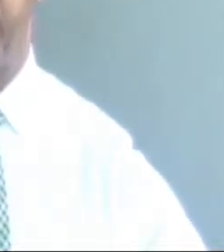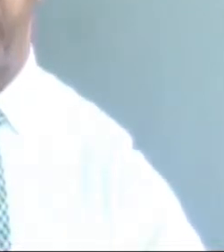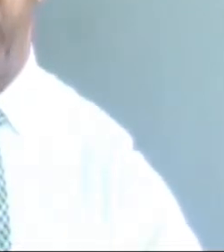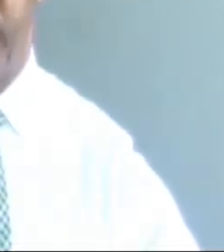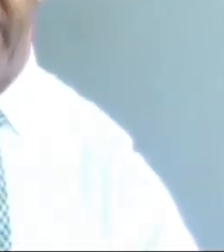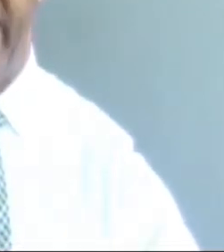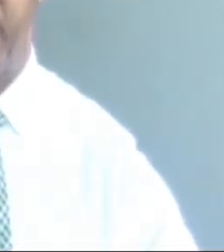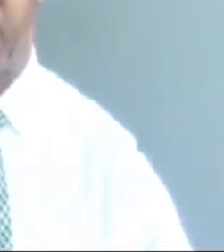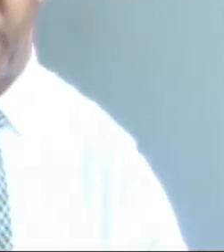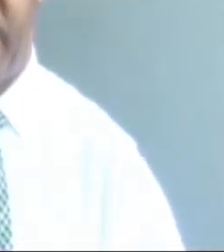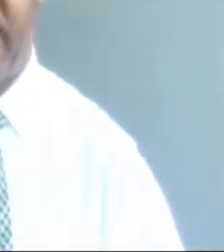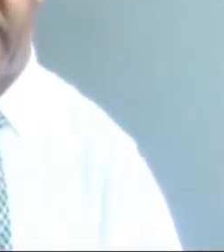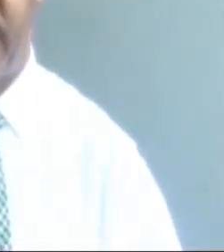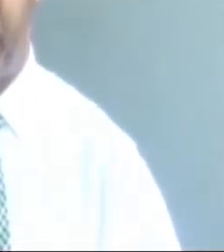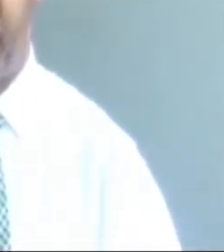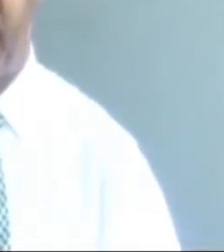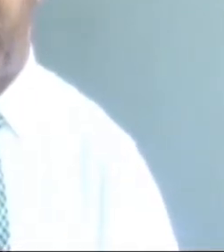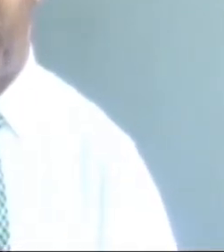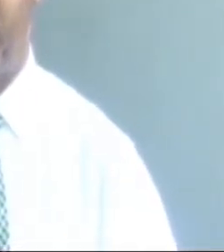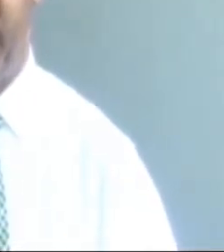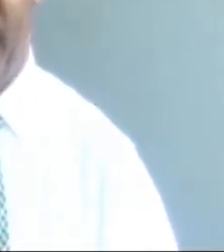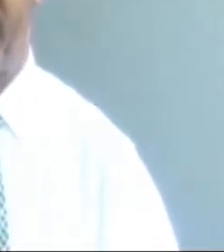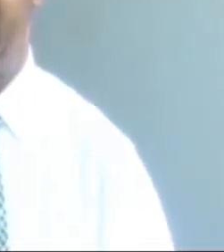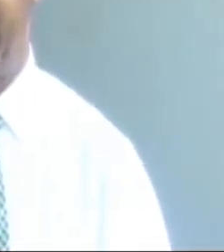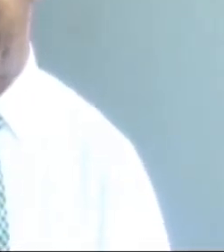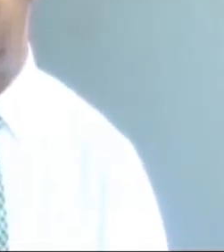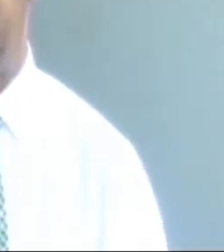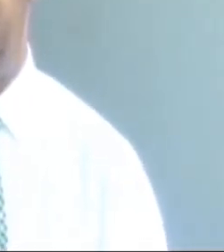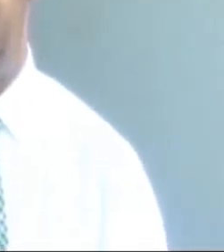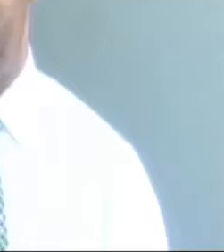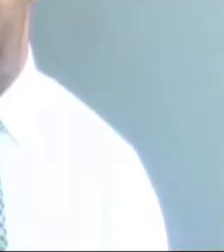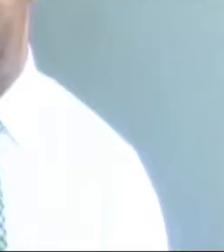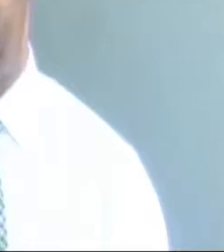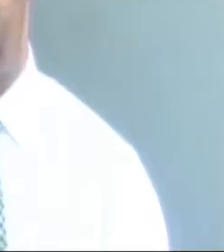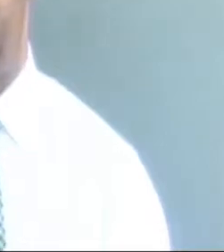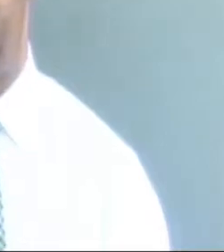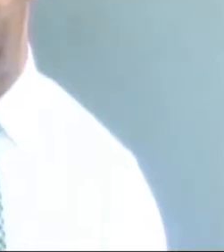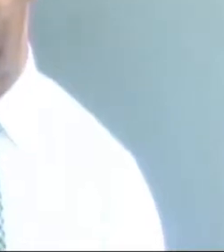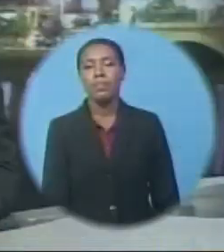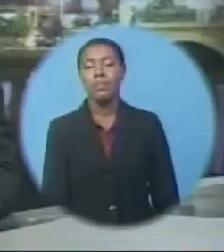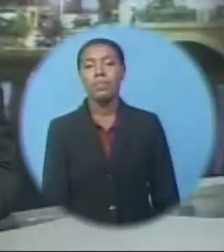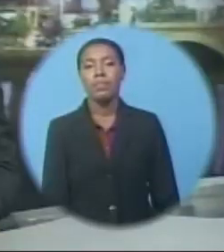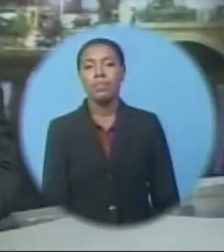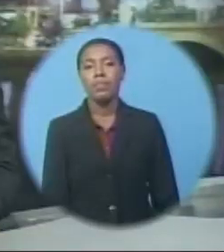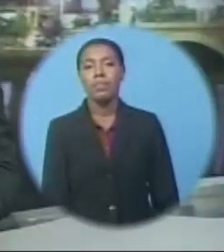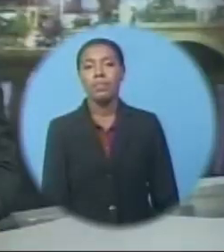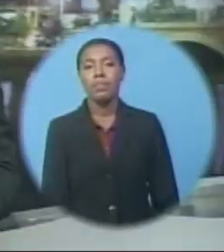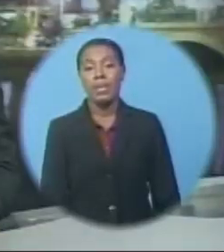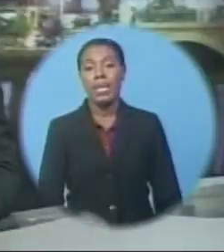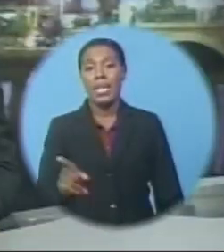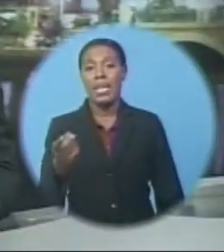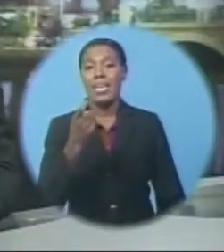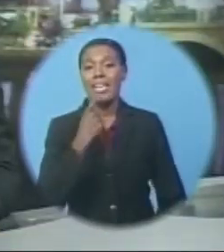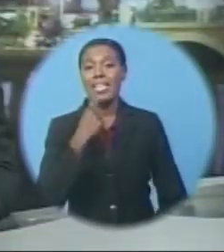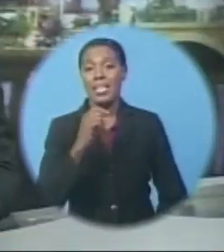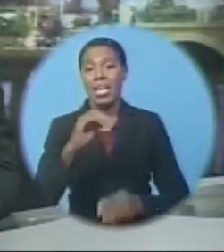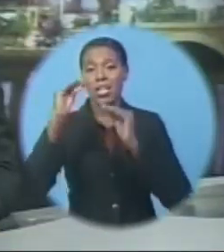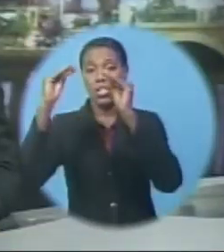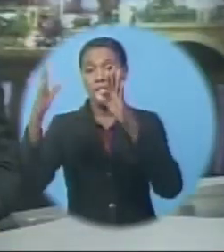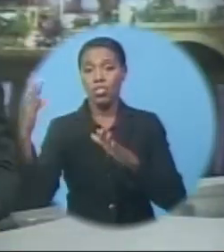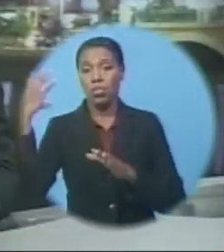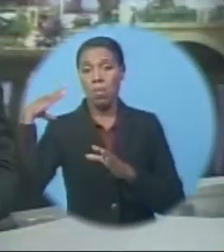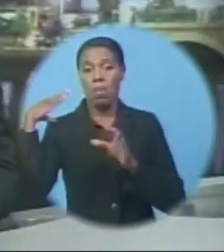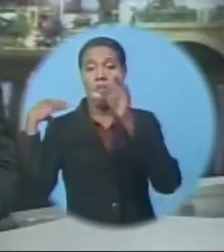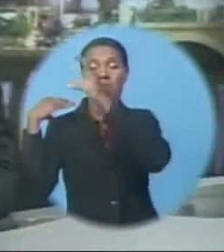they can produce and demonstrate as a result of the exercises which teachers will take them through. And Mr. Rudder does not believe it does